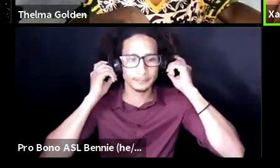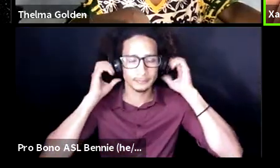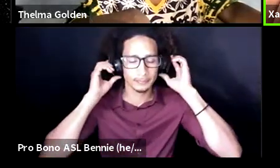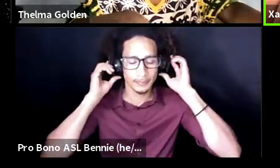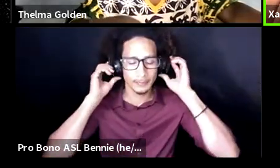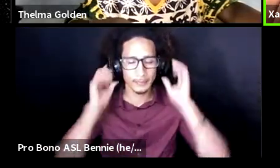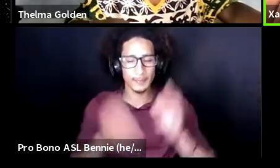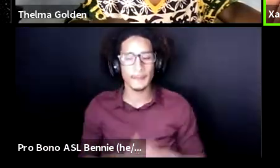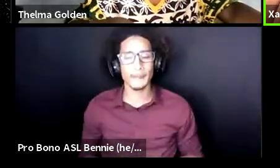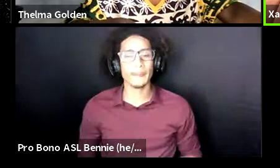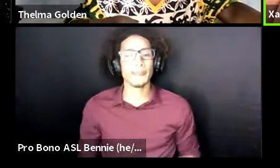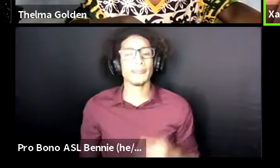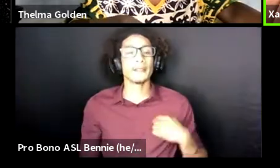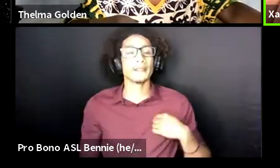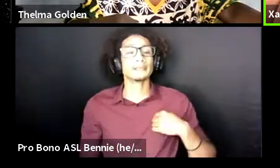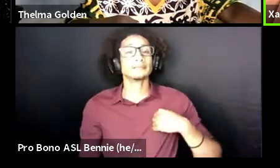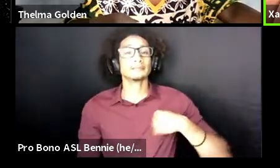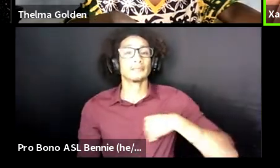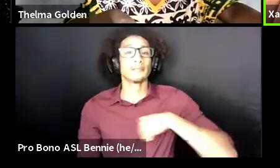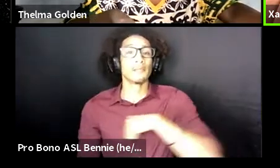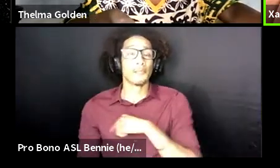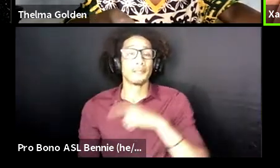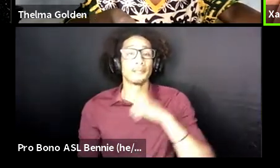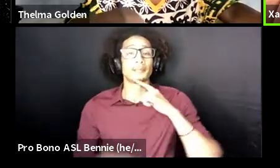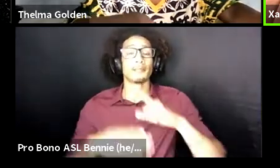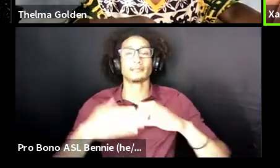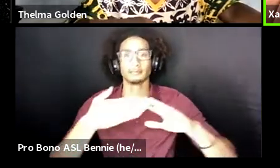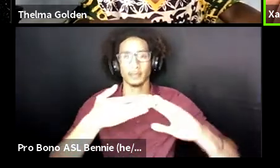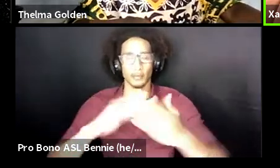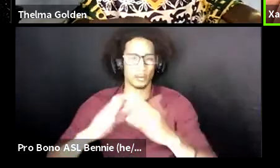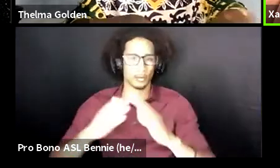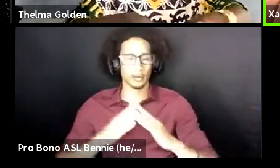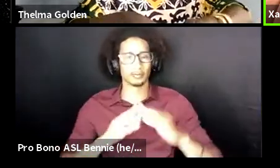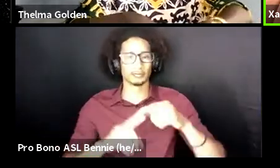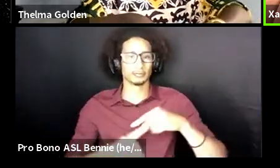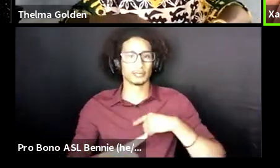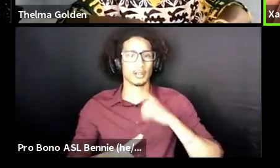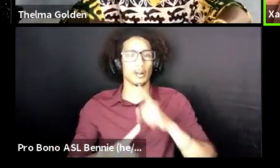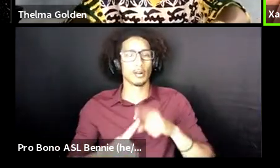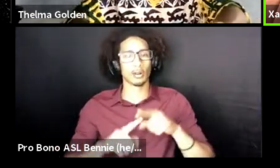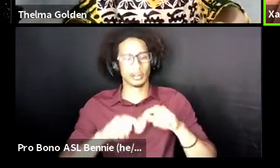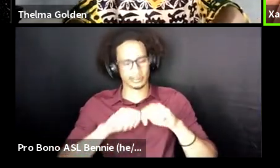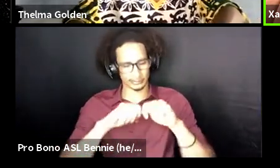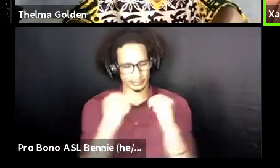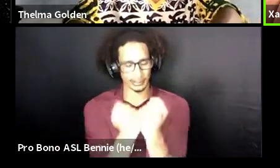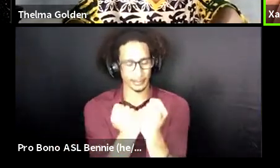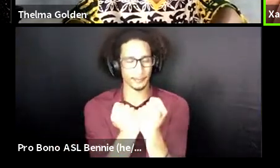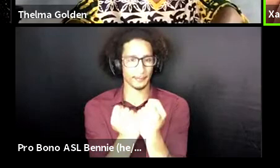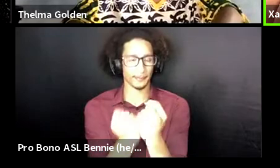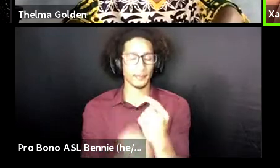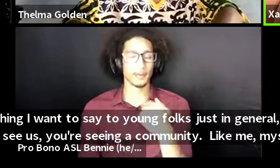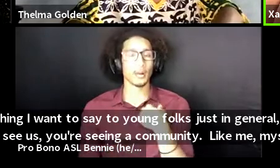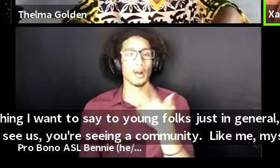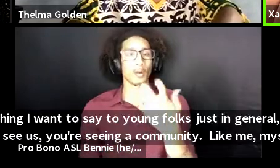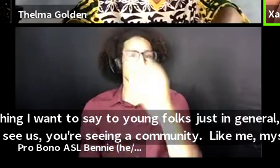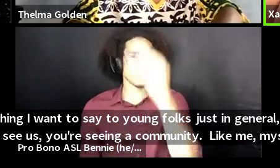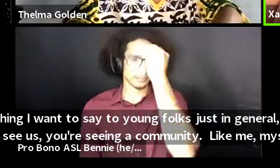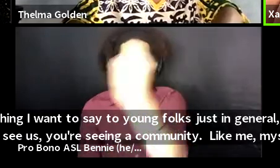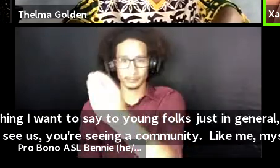know, we are a community and a crew, really. Or, you know, so I just want young folks to know